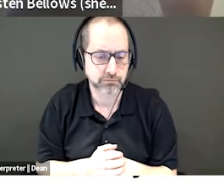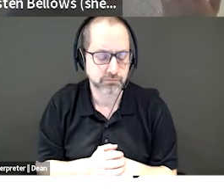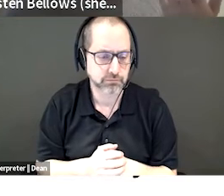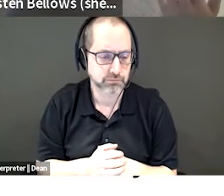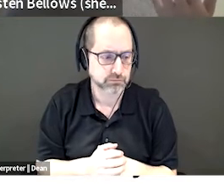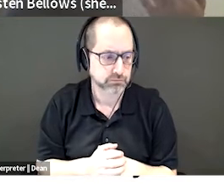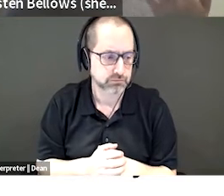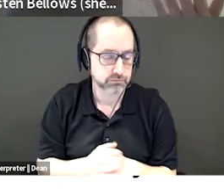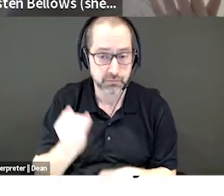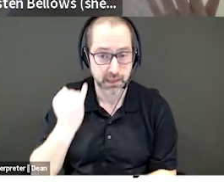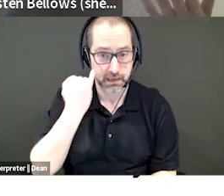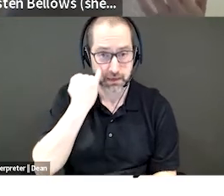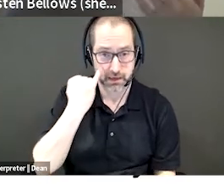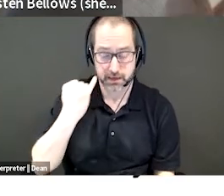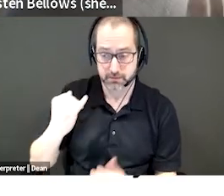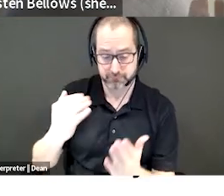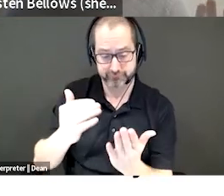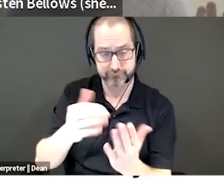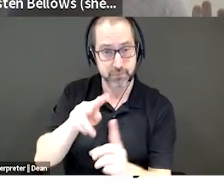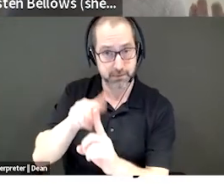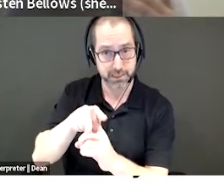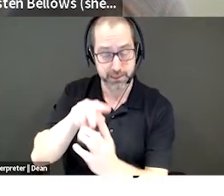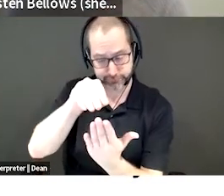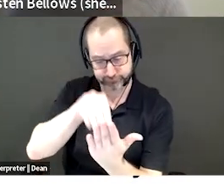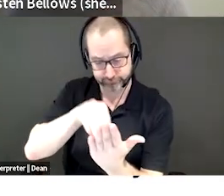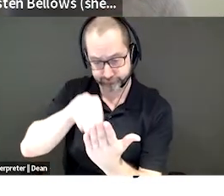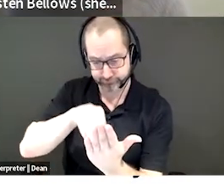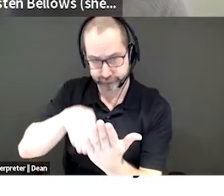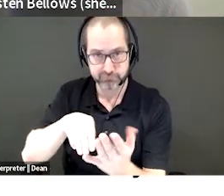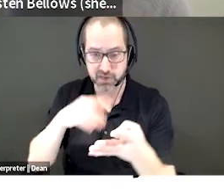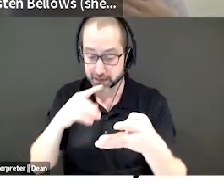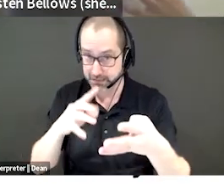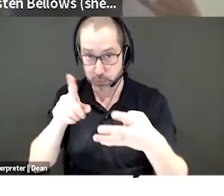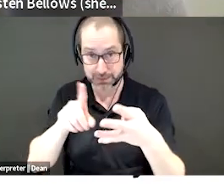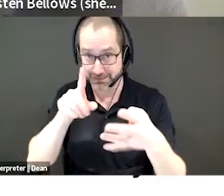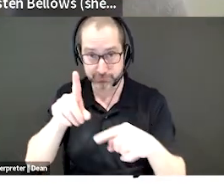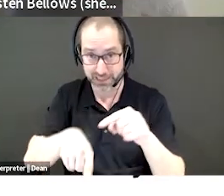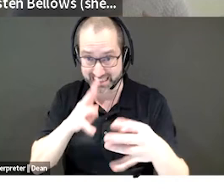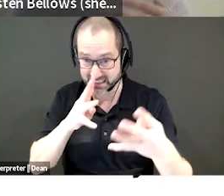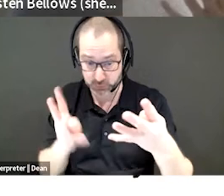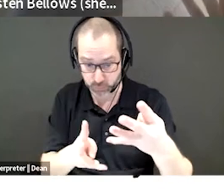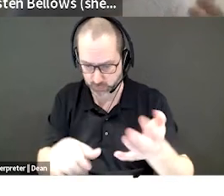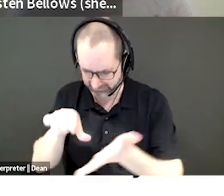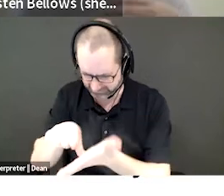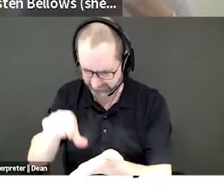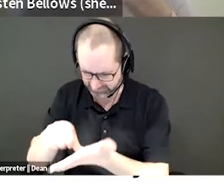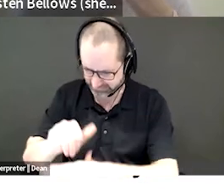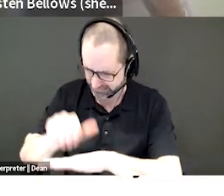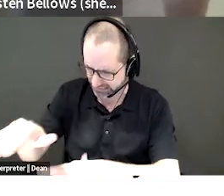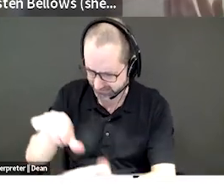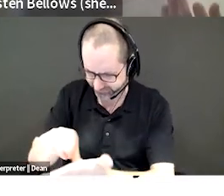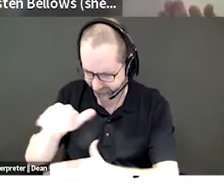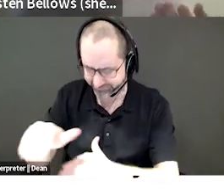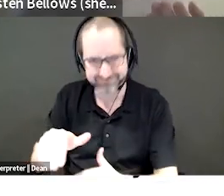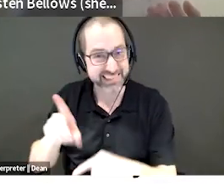If that question on that application is not optional, then you might want to take a hard look at who that